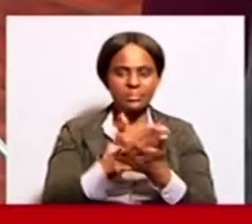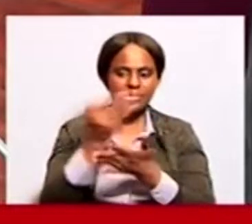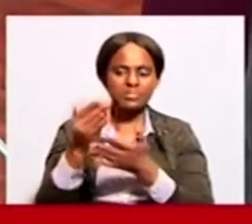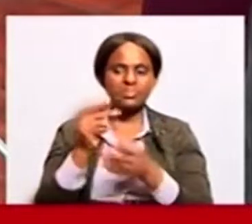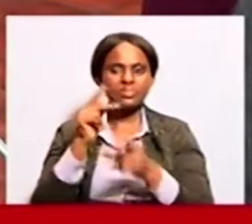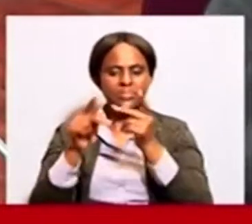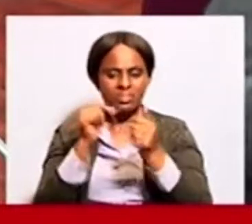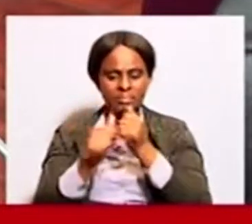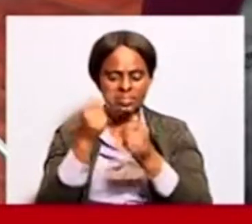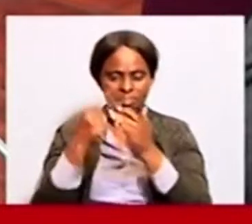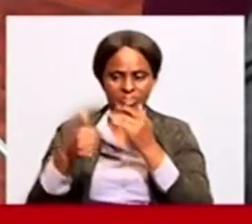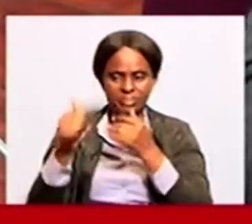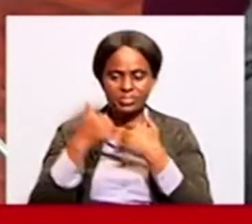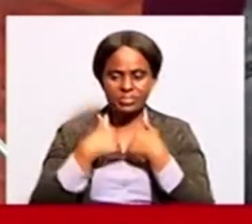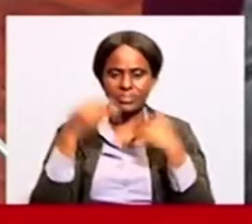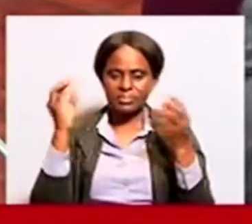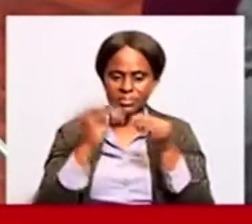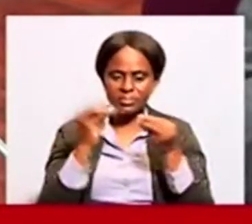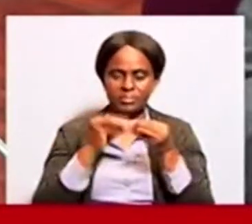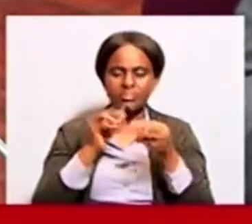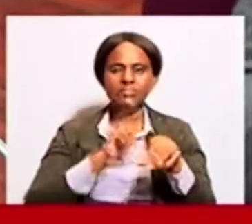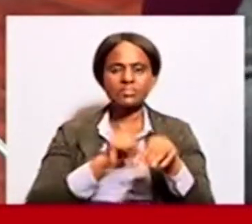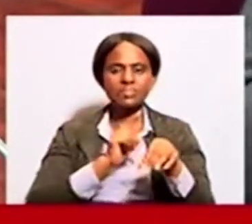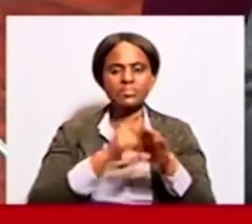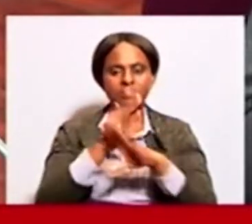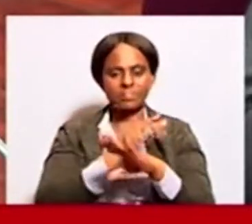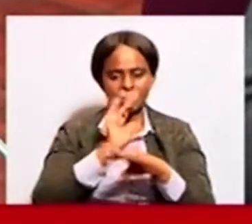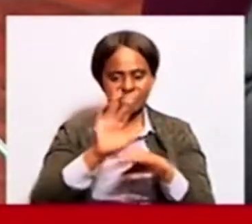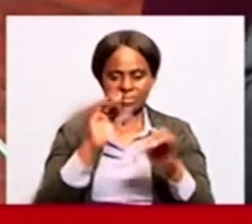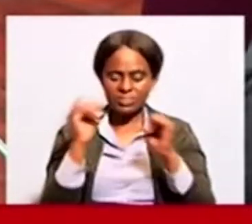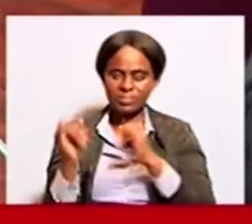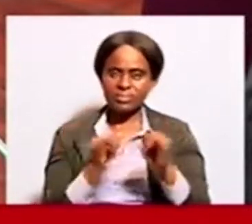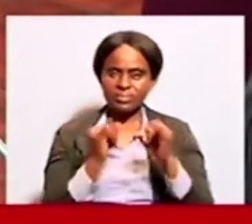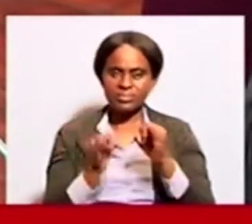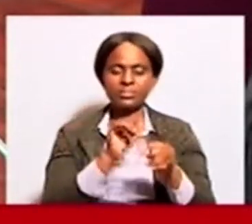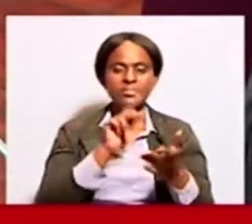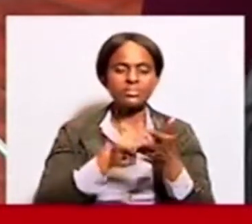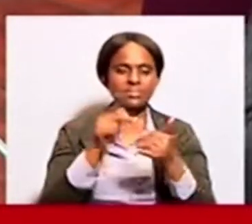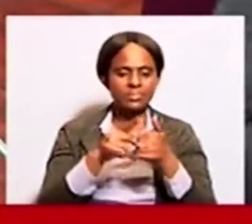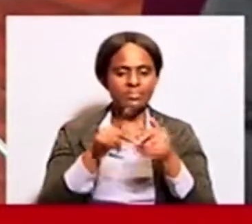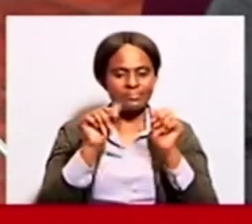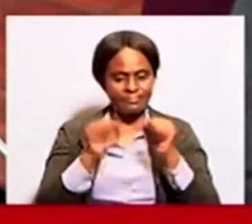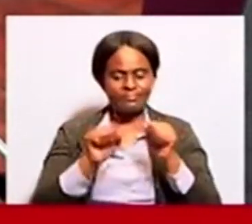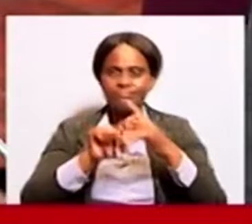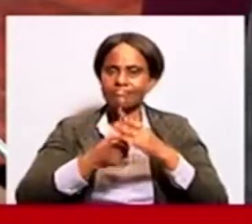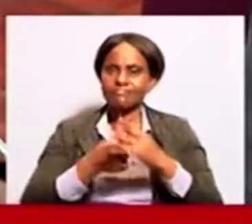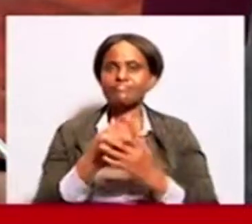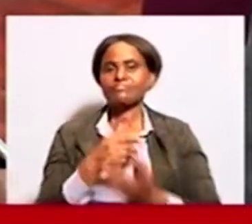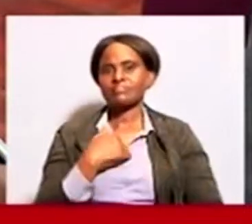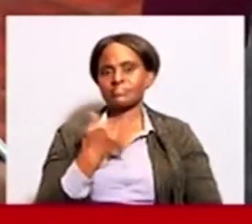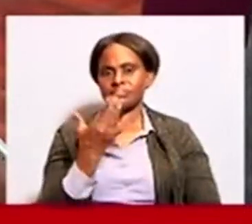processes, which consumed a lot of time before the actual implementation of programs could start.